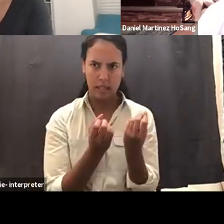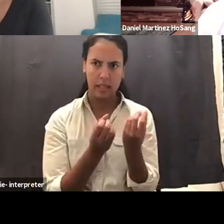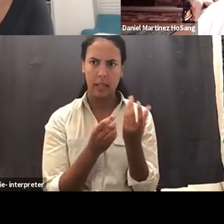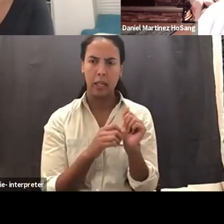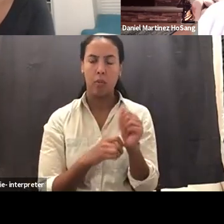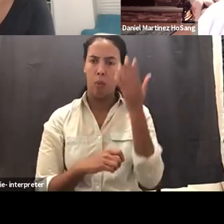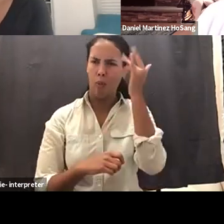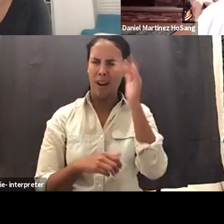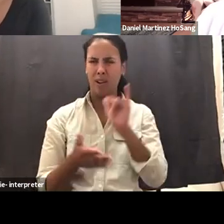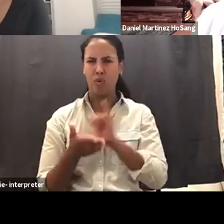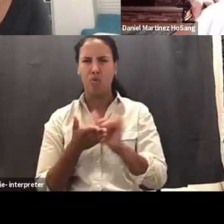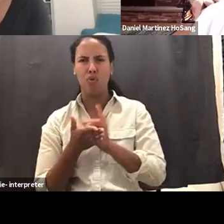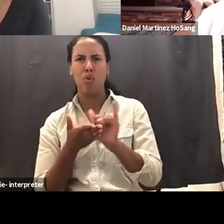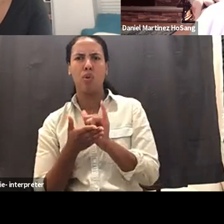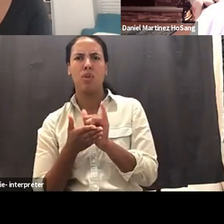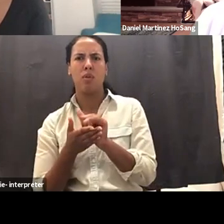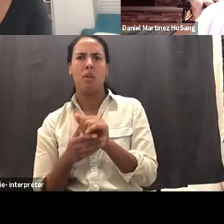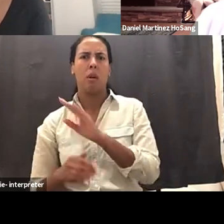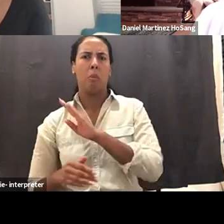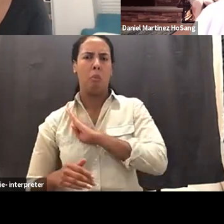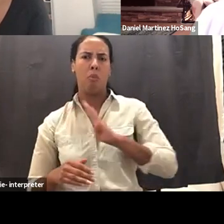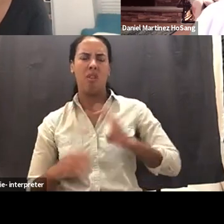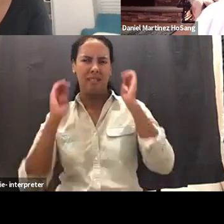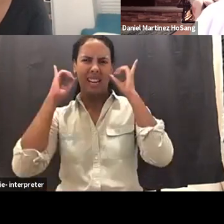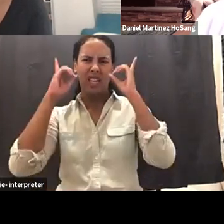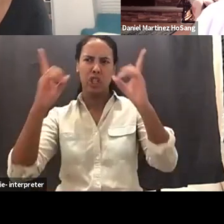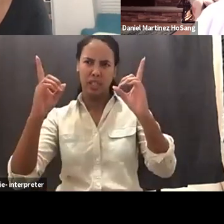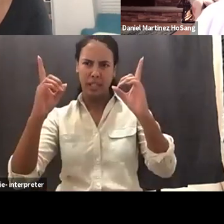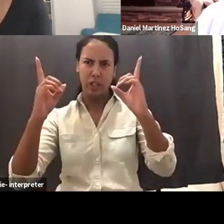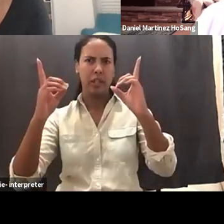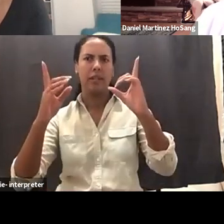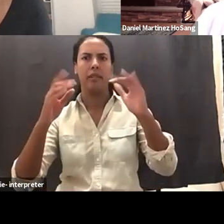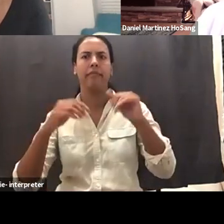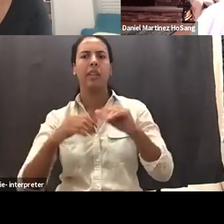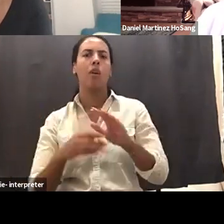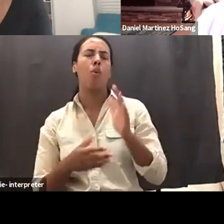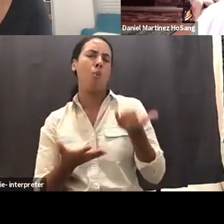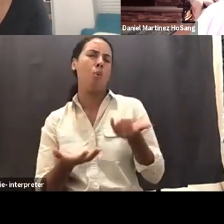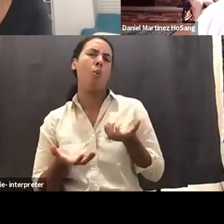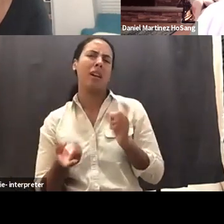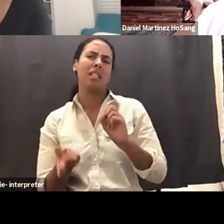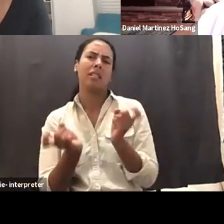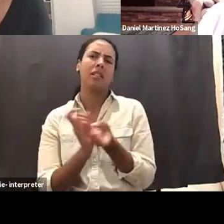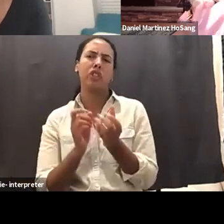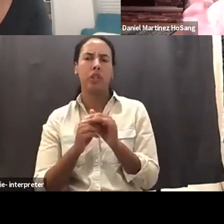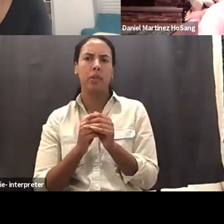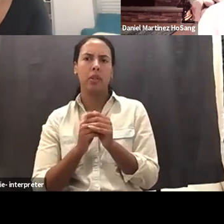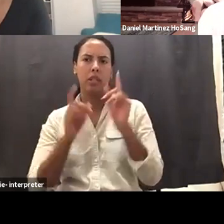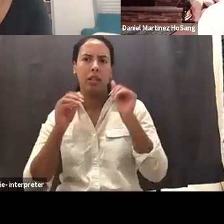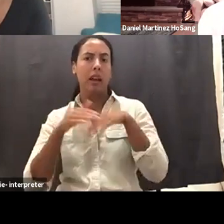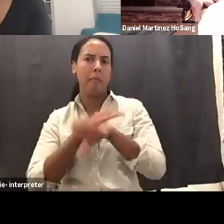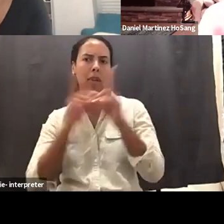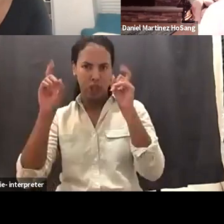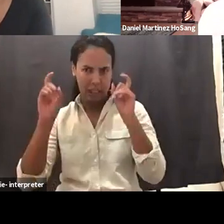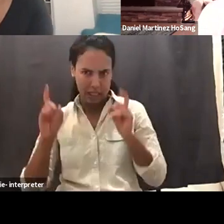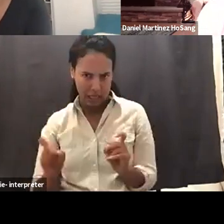address longstanding patterns of inequality and segregation in the school system. So Odette, could you just start out by talking about, just quickly, about